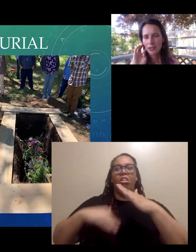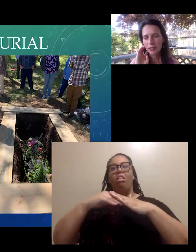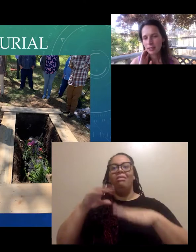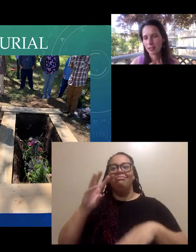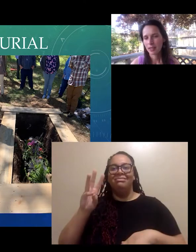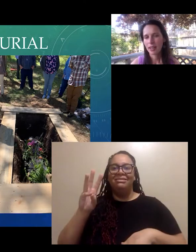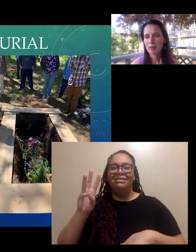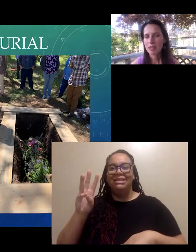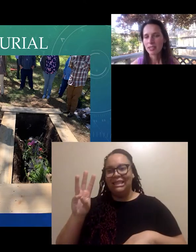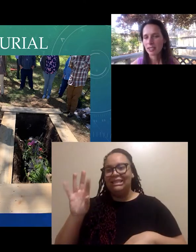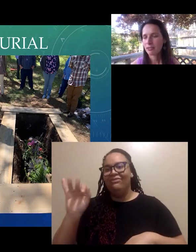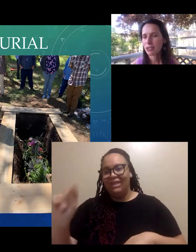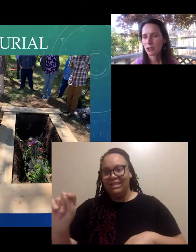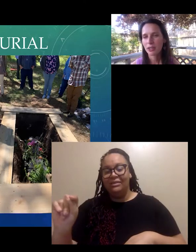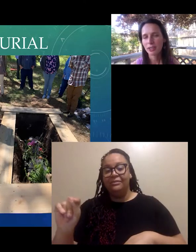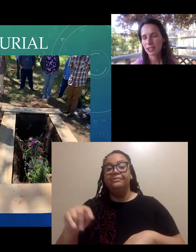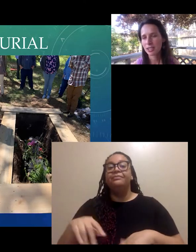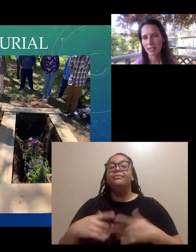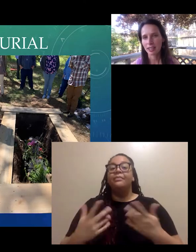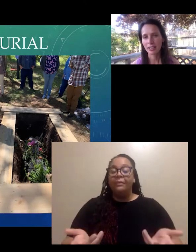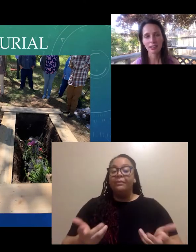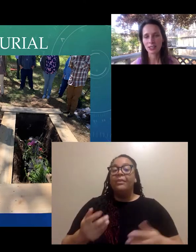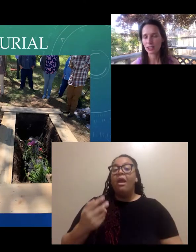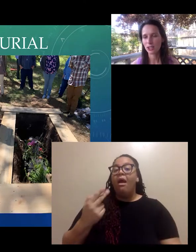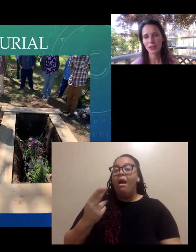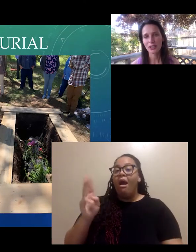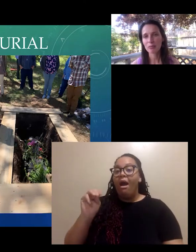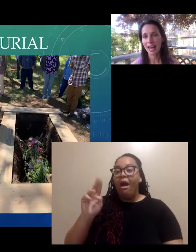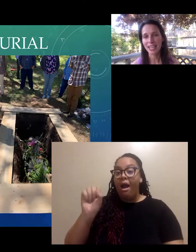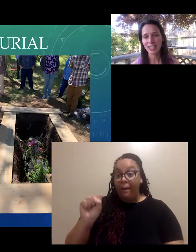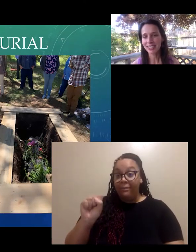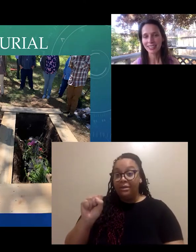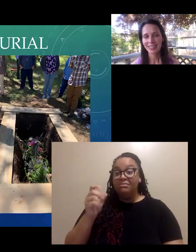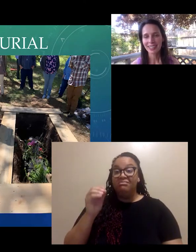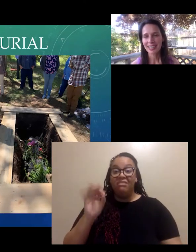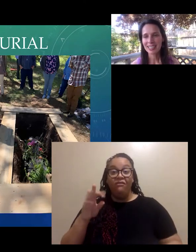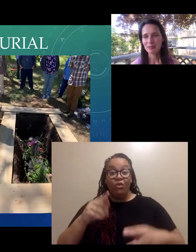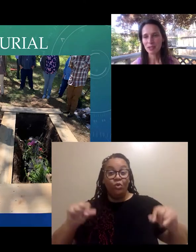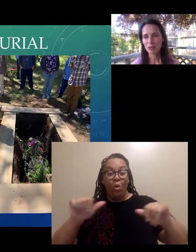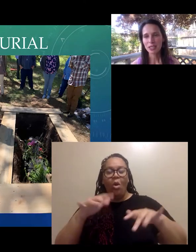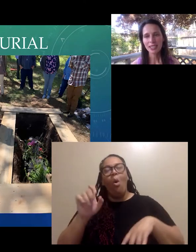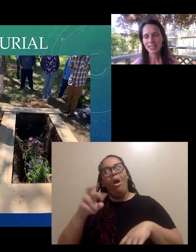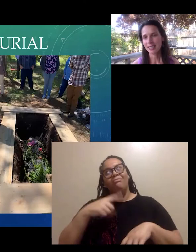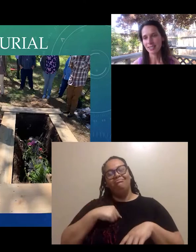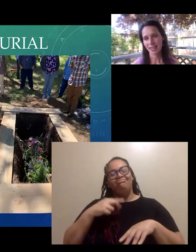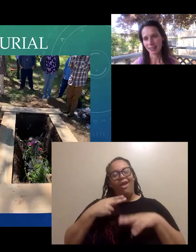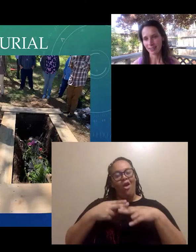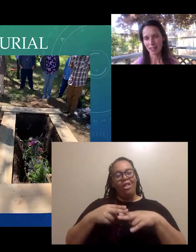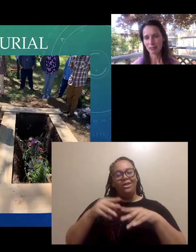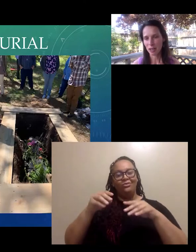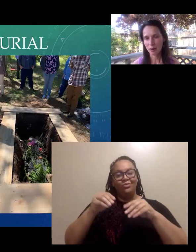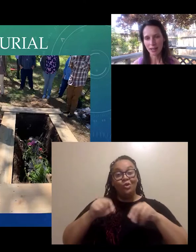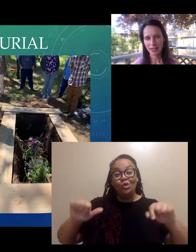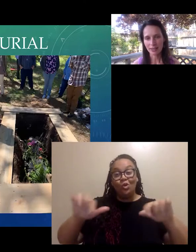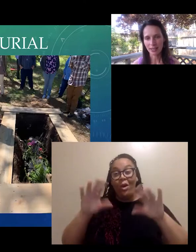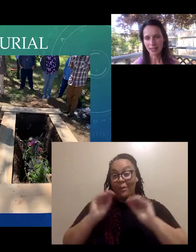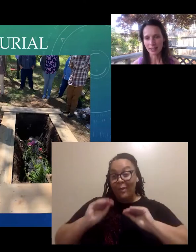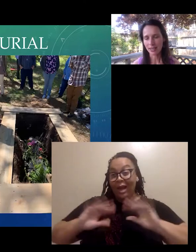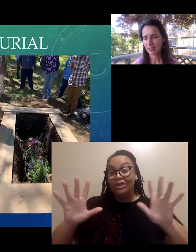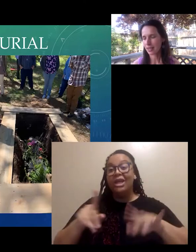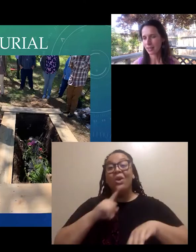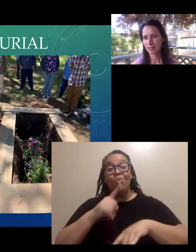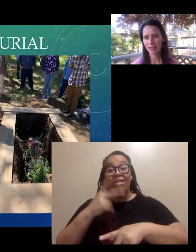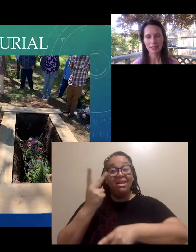Also, the hummus of the soil and just I call it just soil magic, really takes care of our bodies